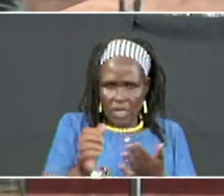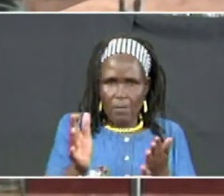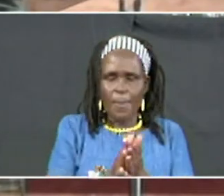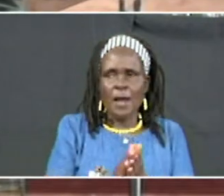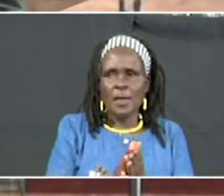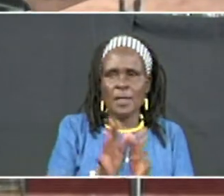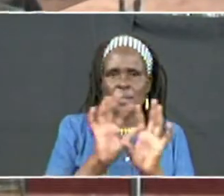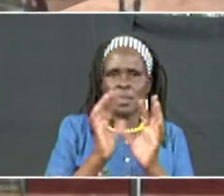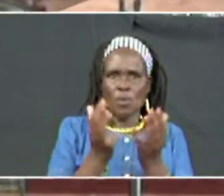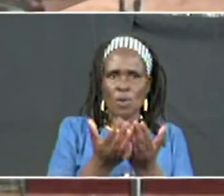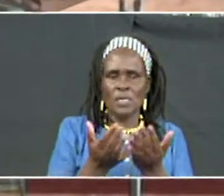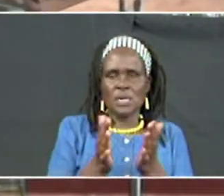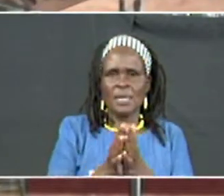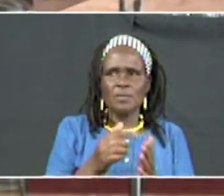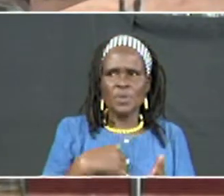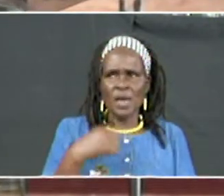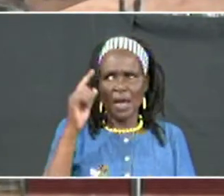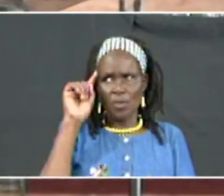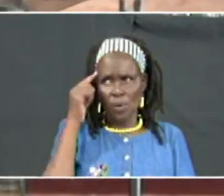And I wonder,